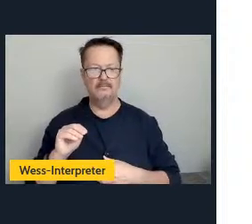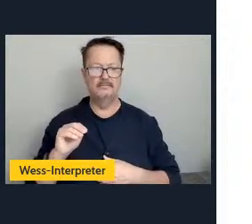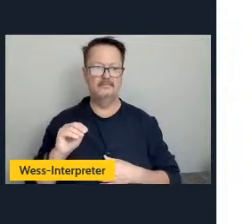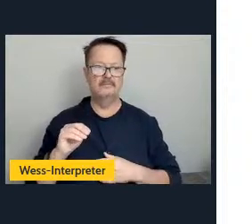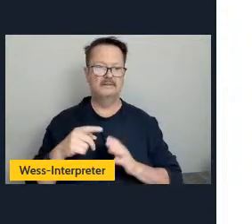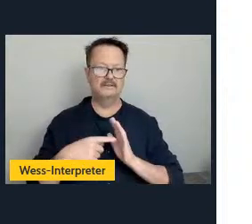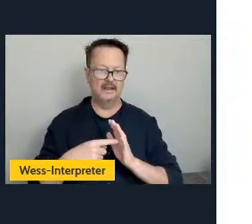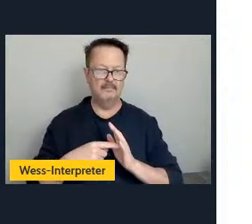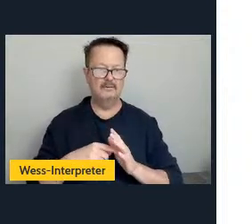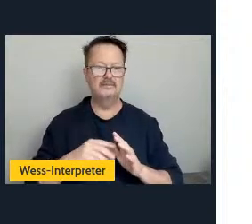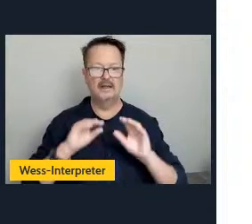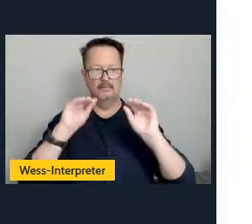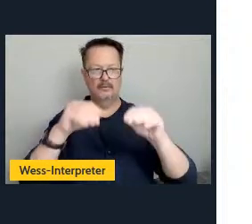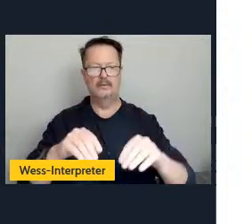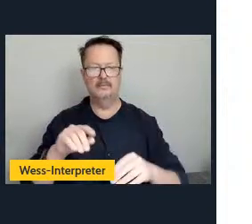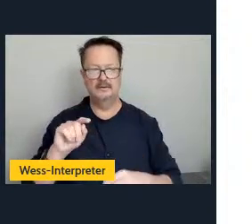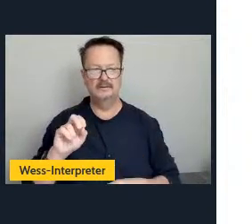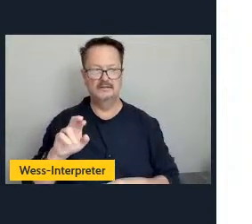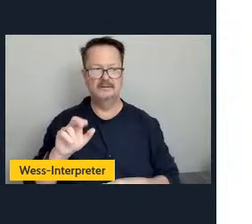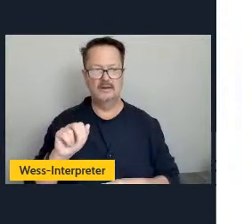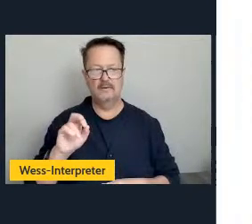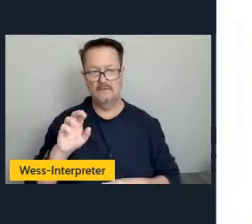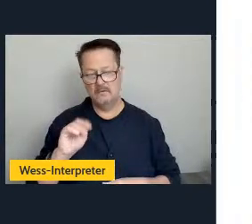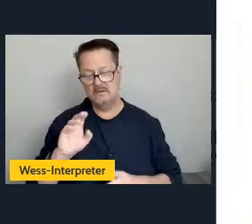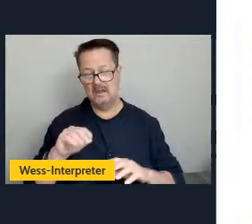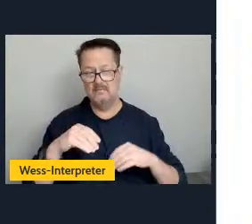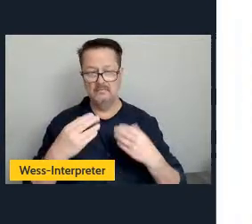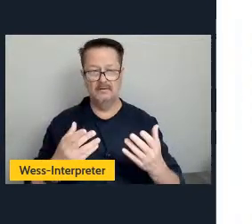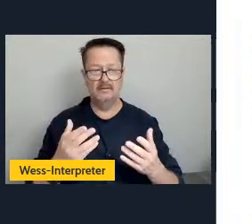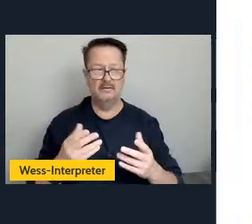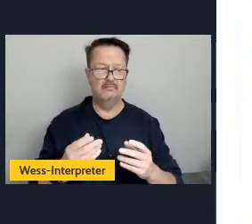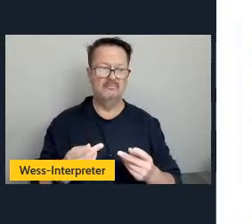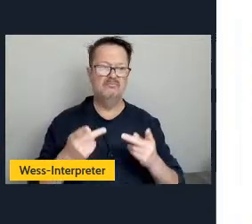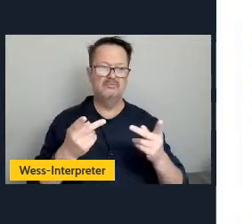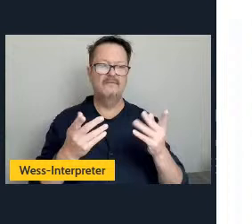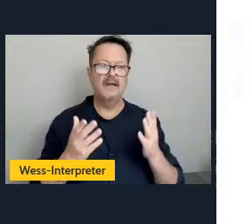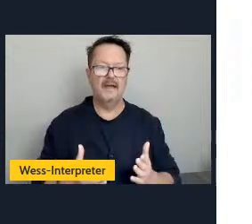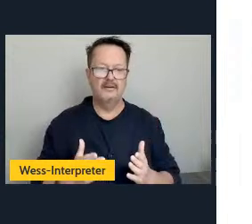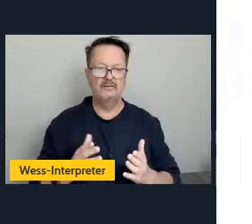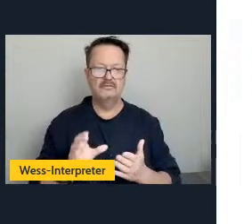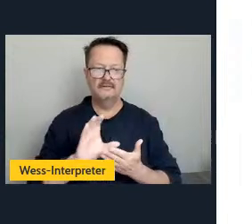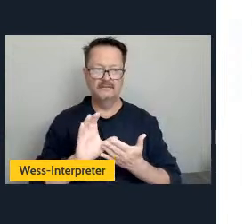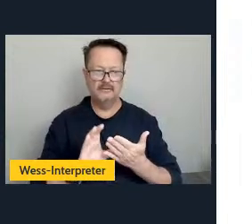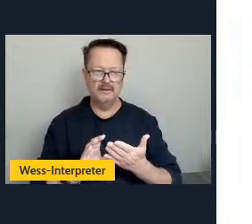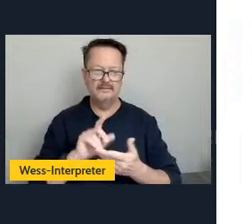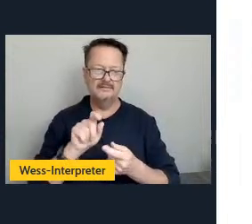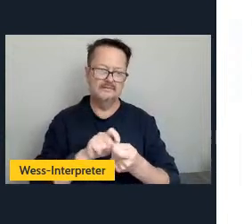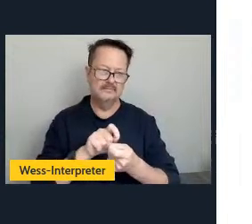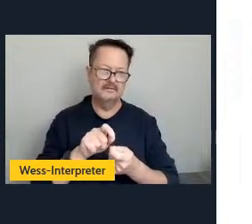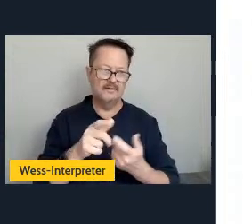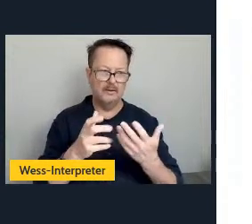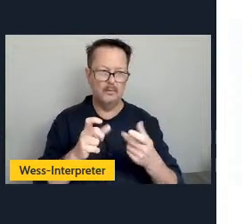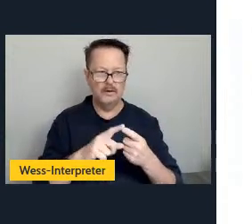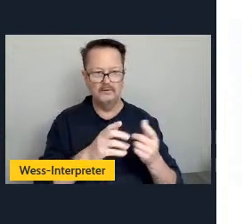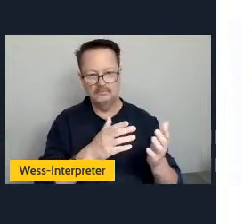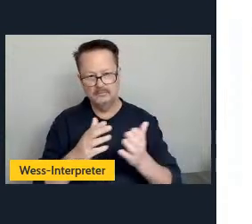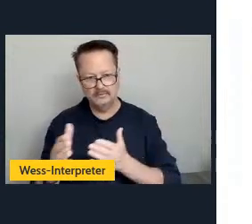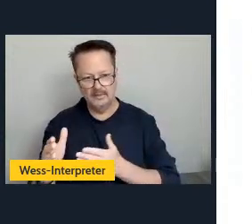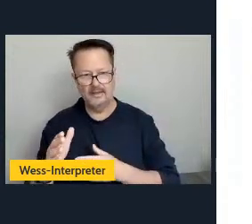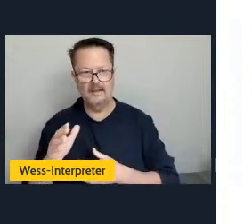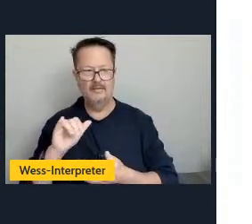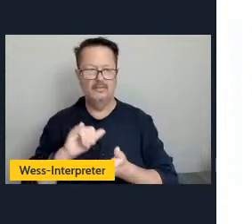Terraform. You can put in also some provider configuration, and you can specify that you want to plan the Terraform